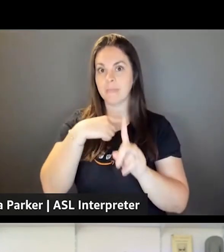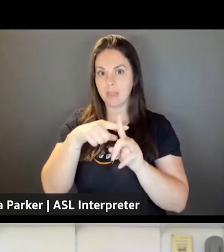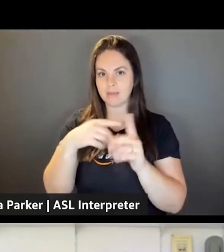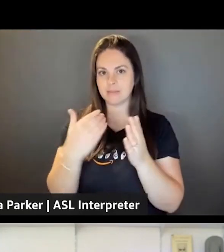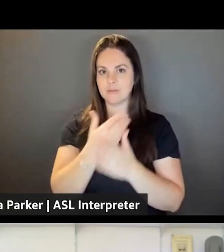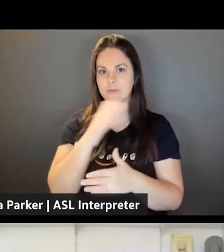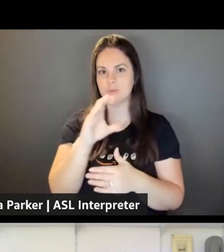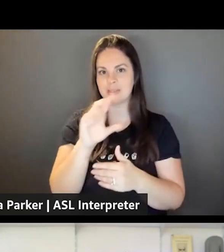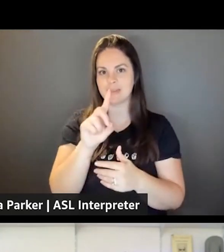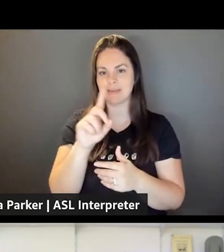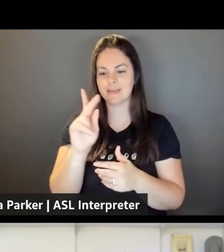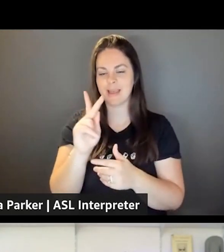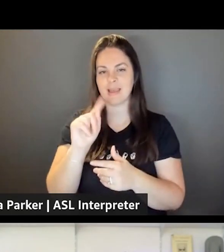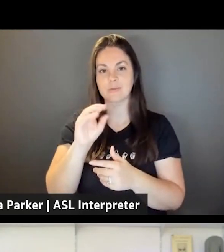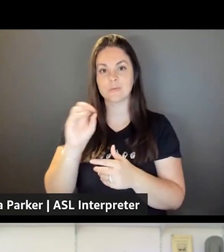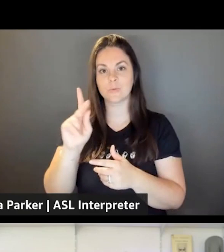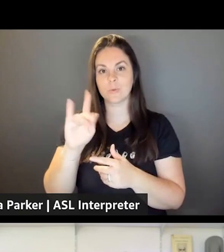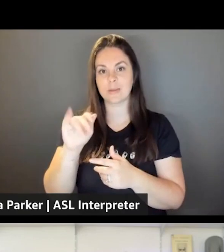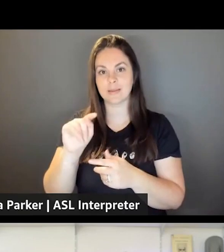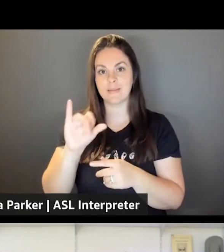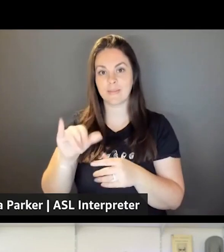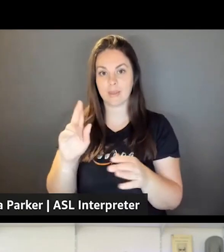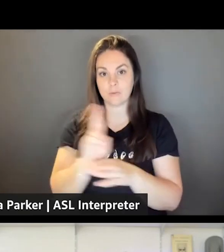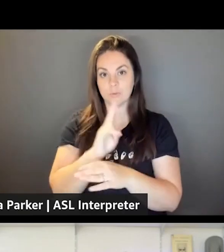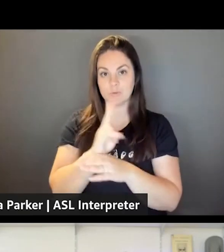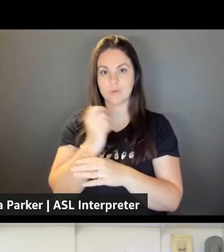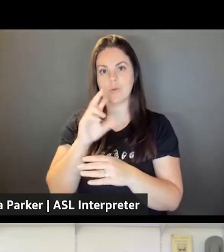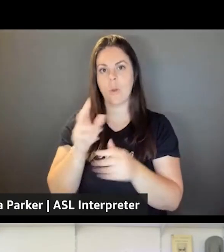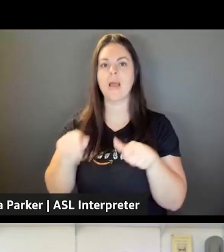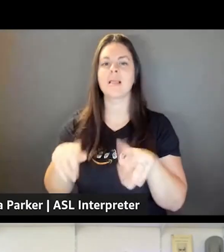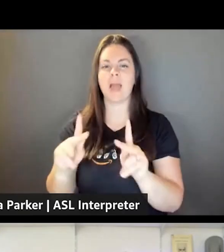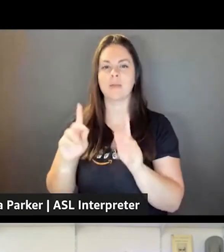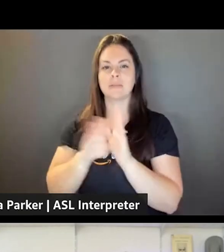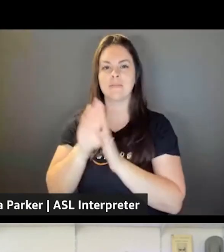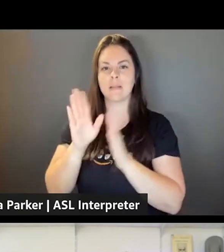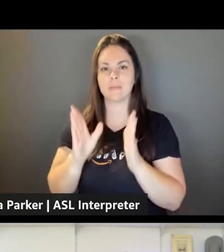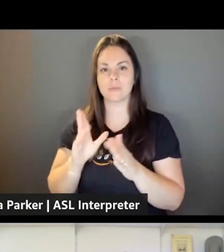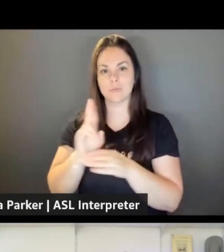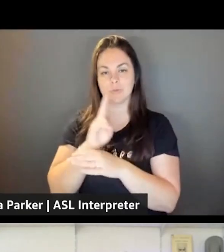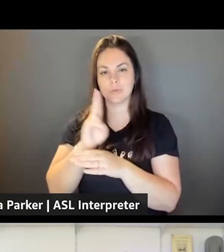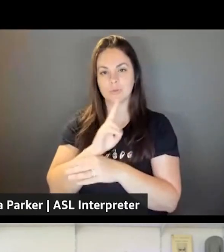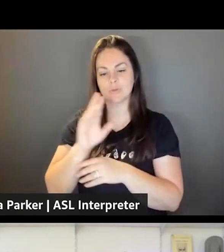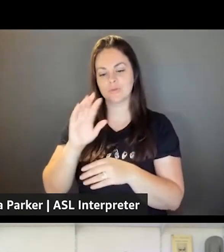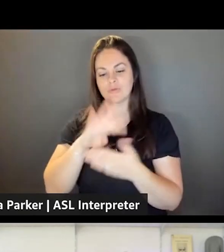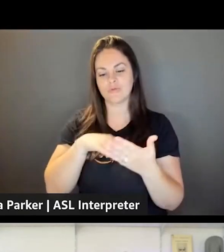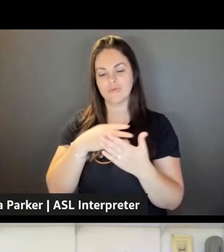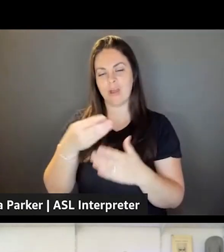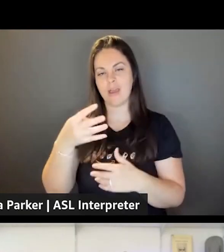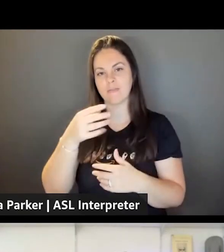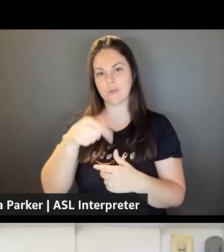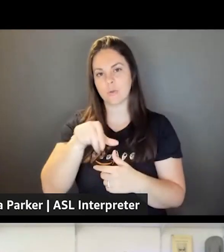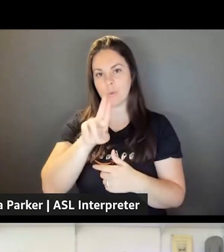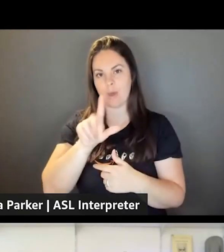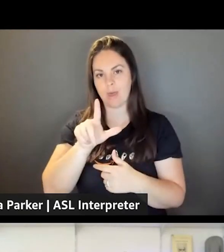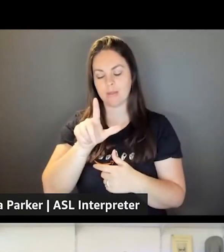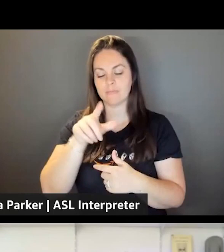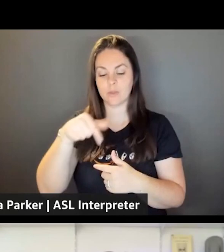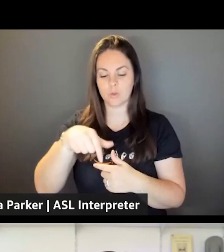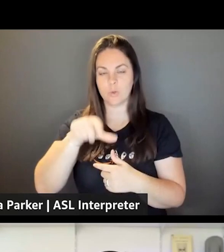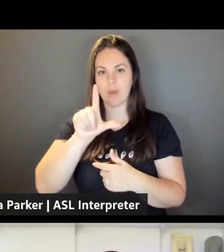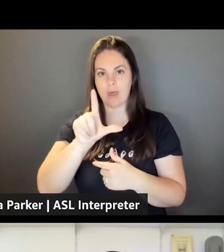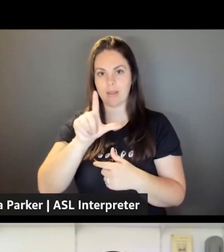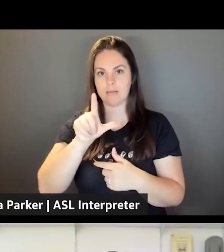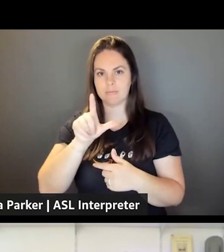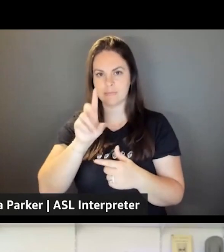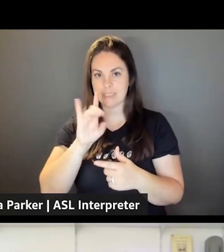toolkit that utilizes or allows developers to utilize GraphQL. So did I miss anything? Is that